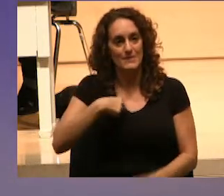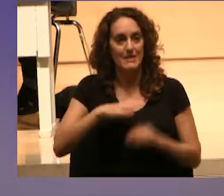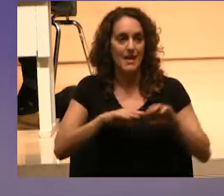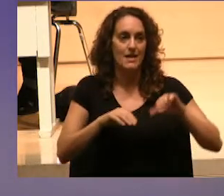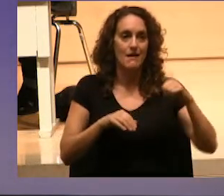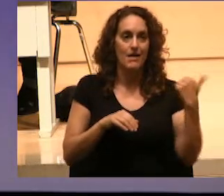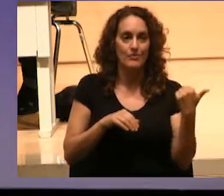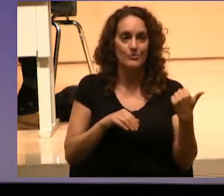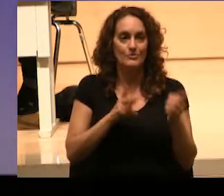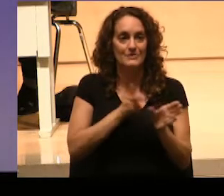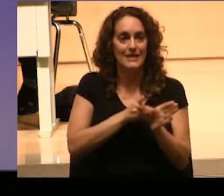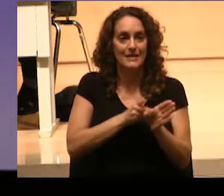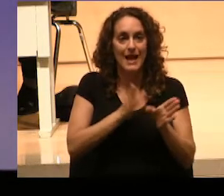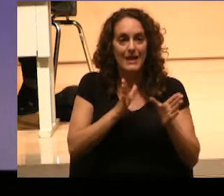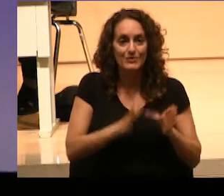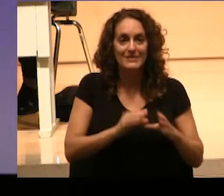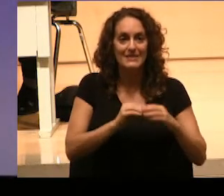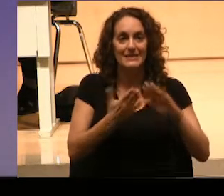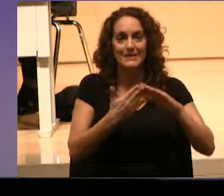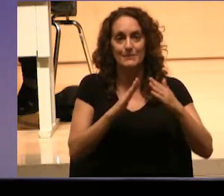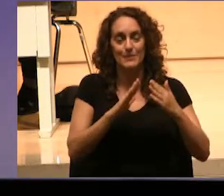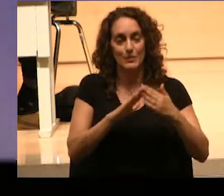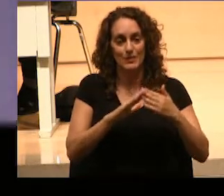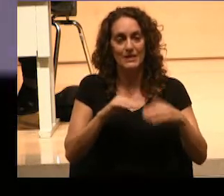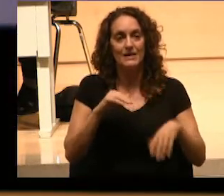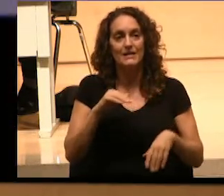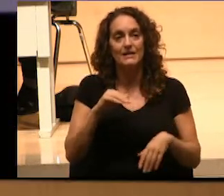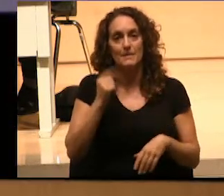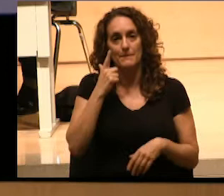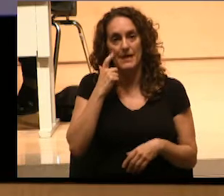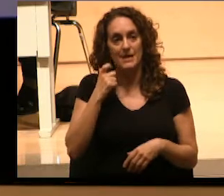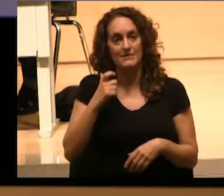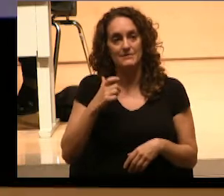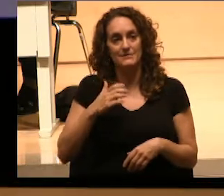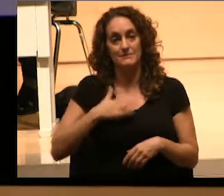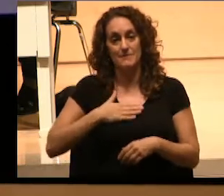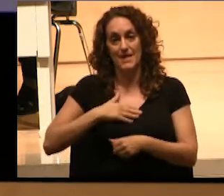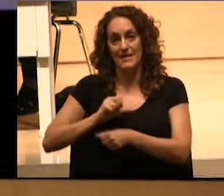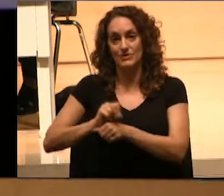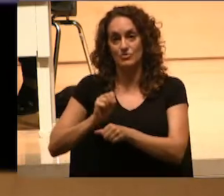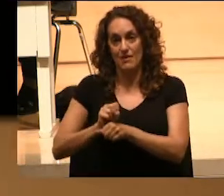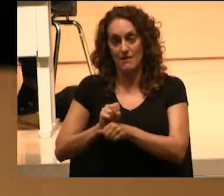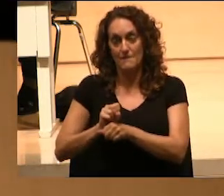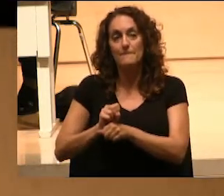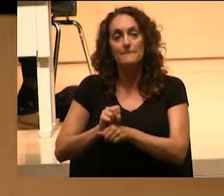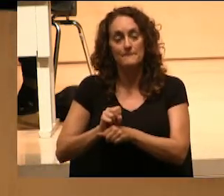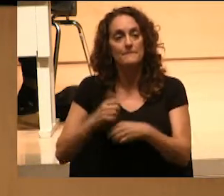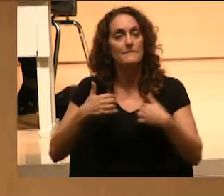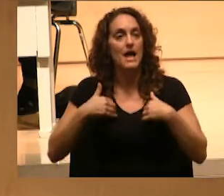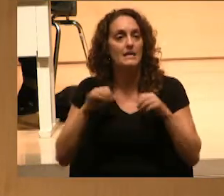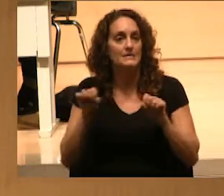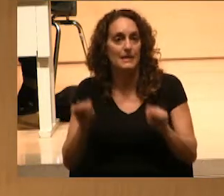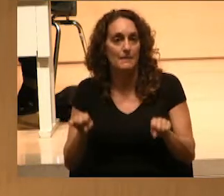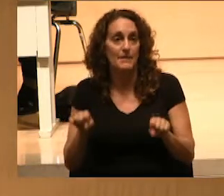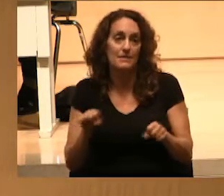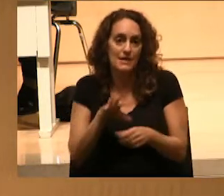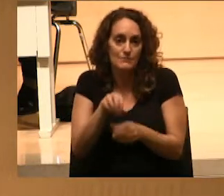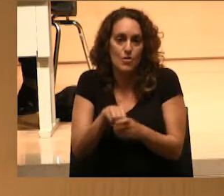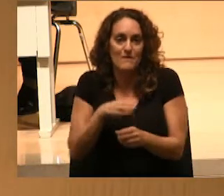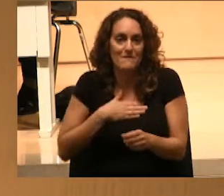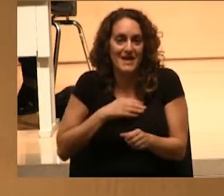of other psychiatrists in the community, where in my job I have the ability, it's actually part of my